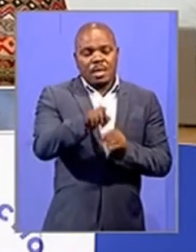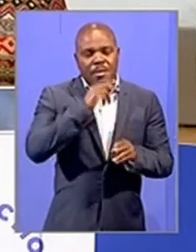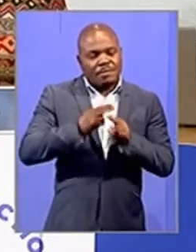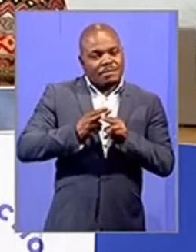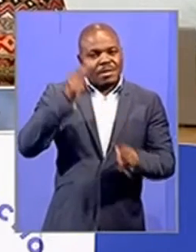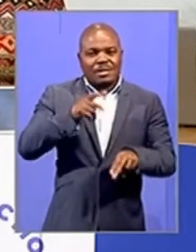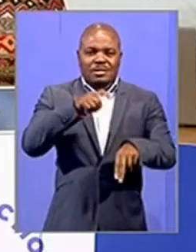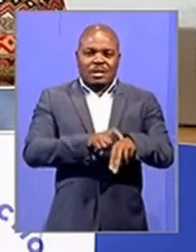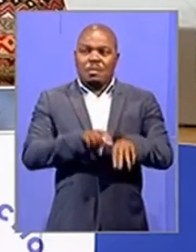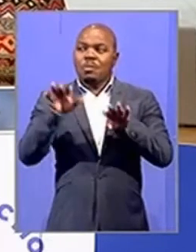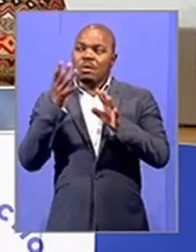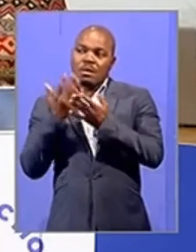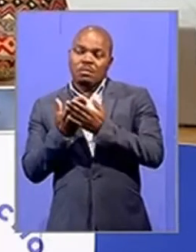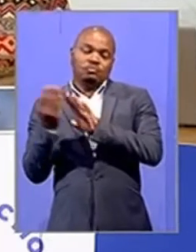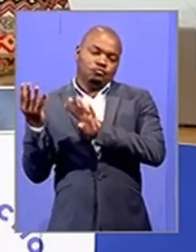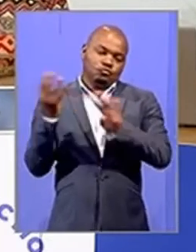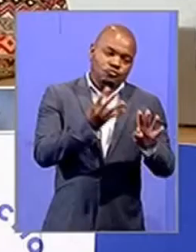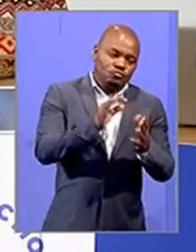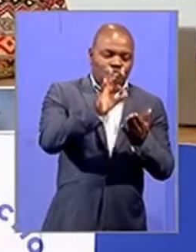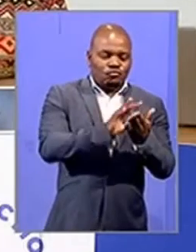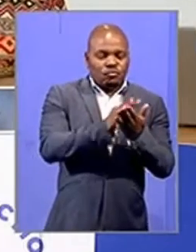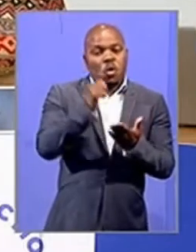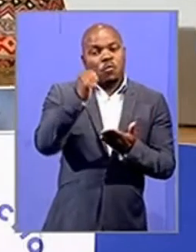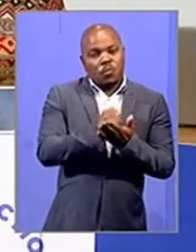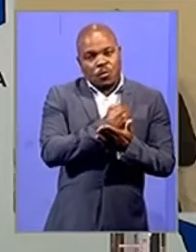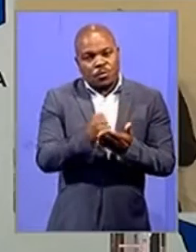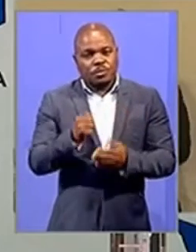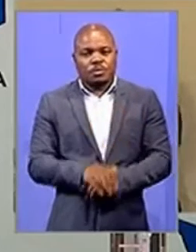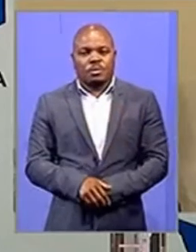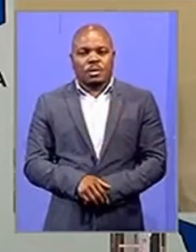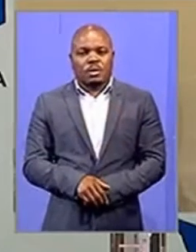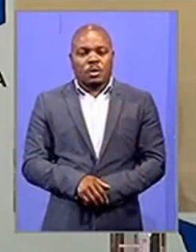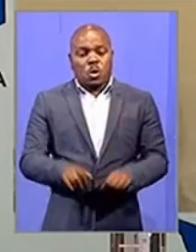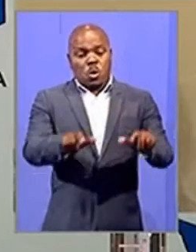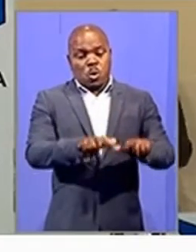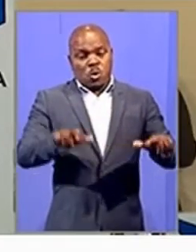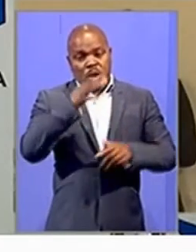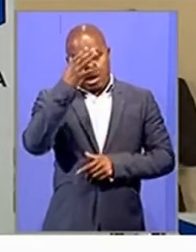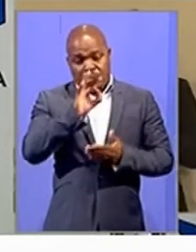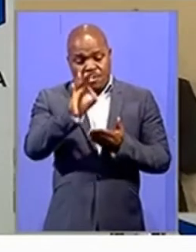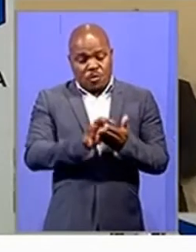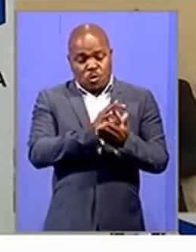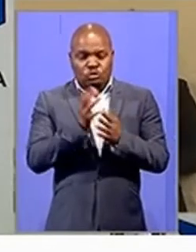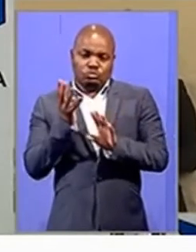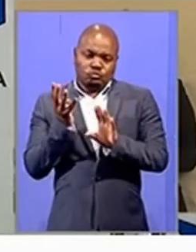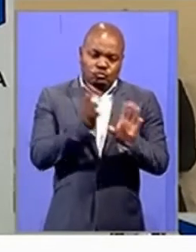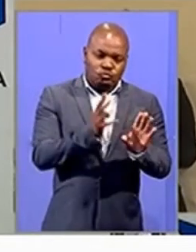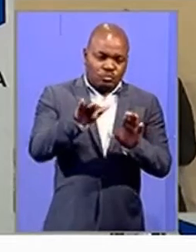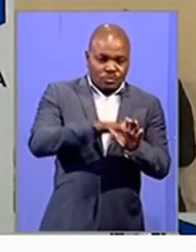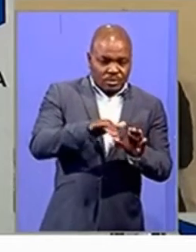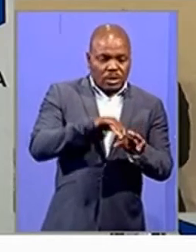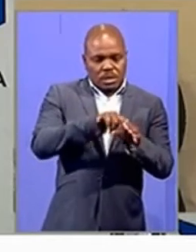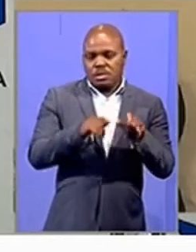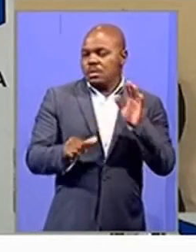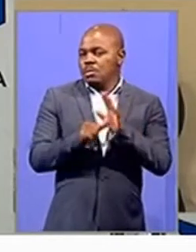bofelo go bao ba batlang go vouta go ikwadisa. Participation in the local government election is important as municipal